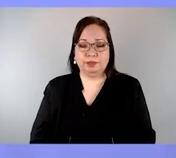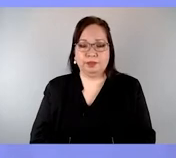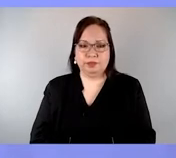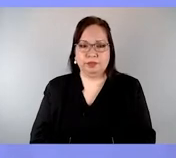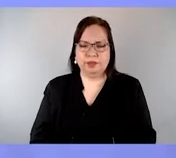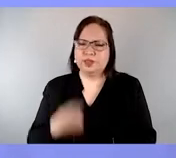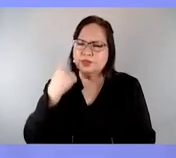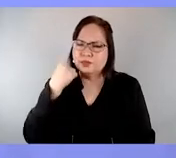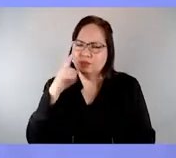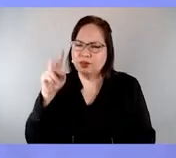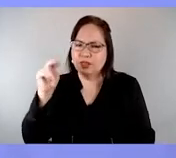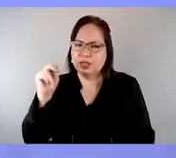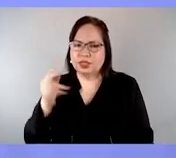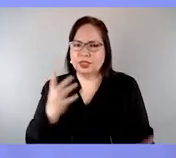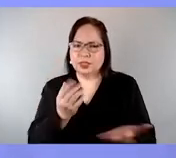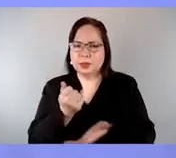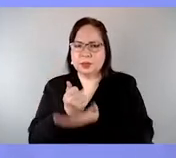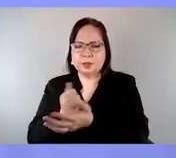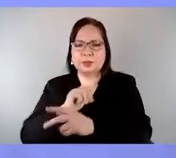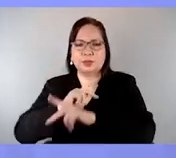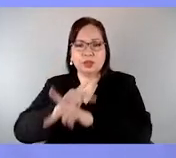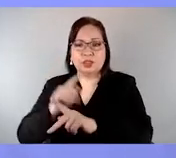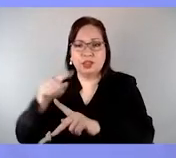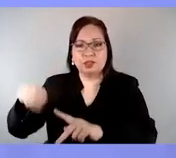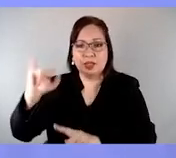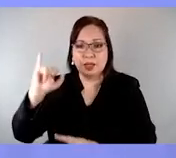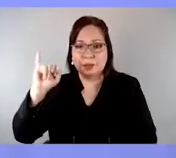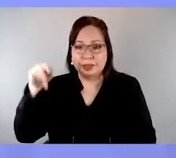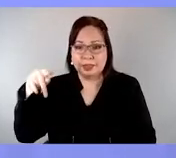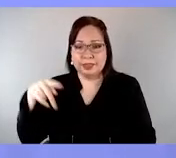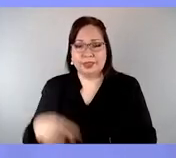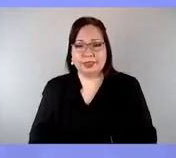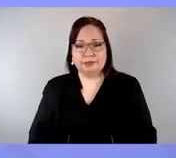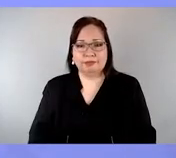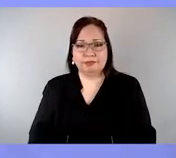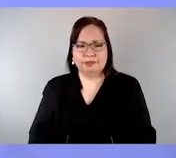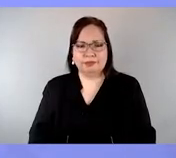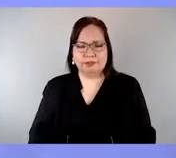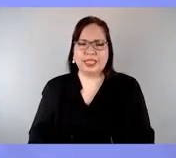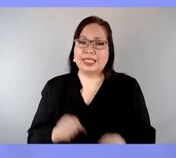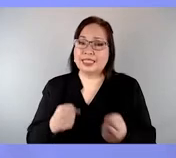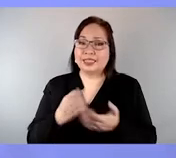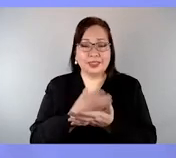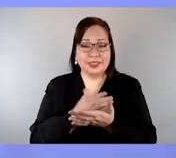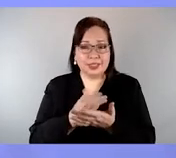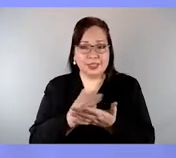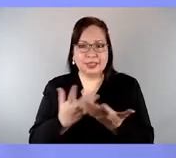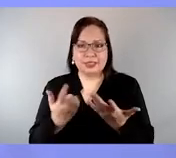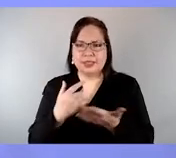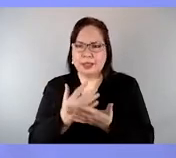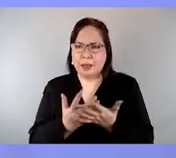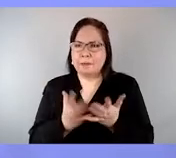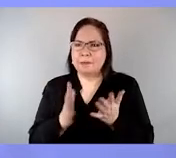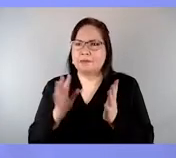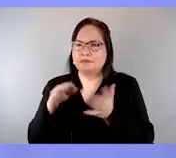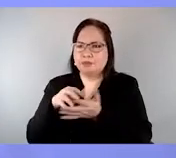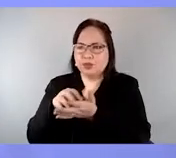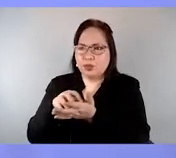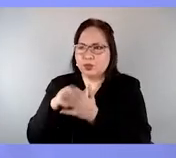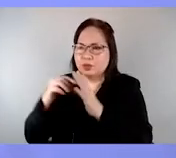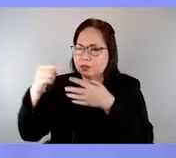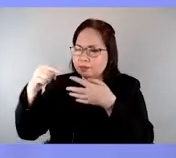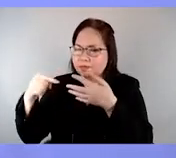Why do we need a special protection for Indigenous peoples? Let me share with you some of the